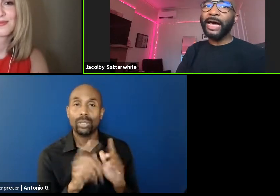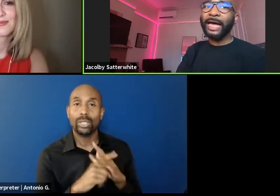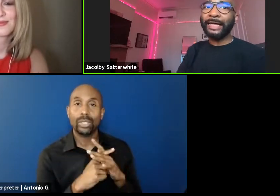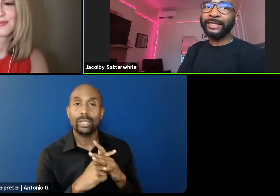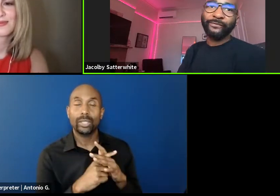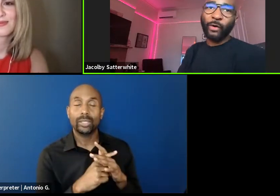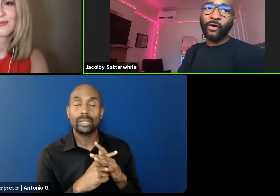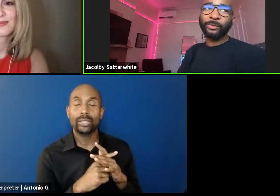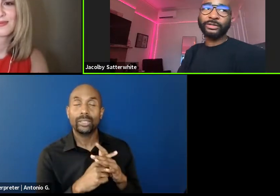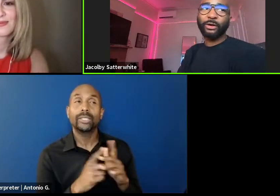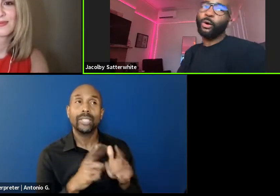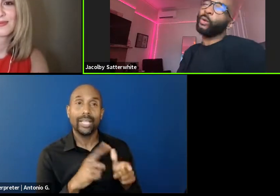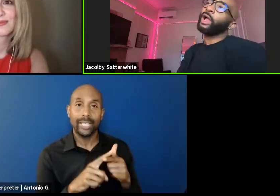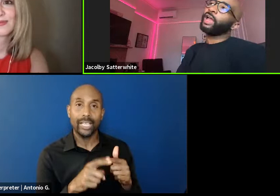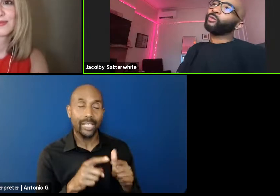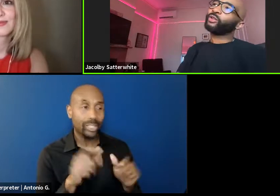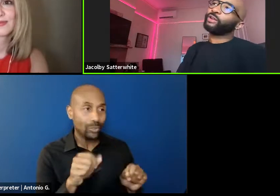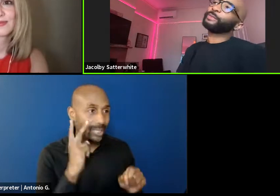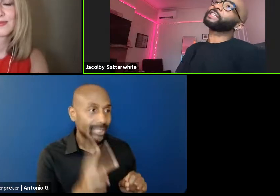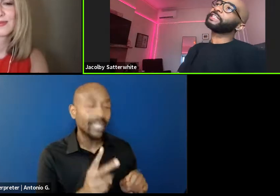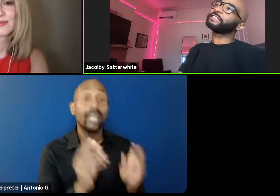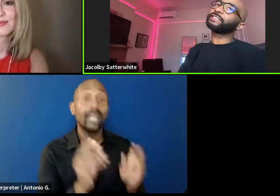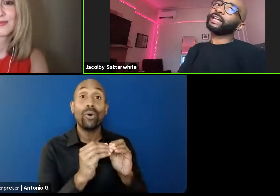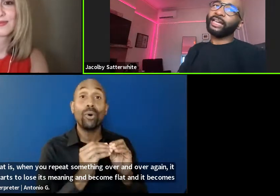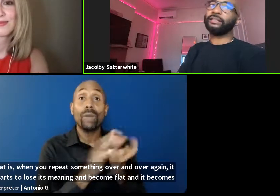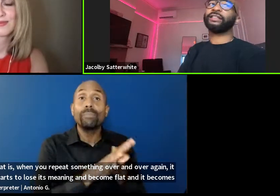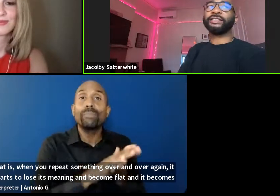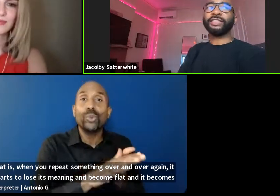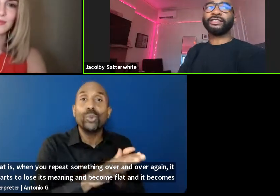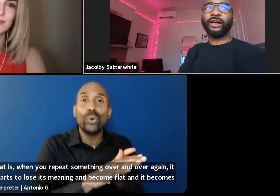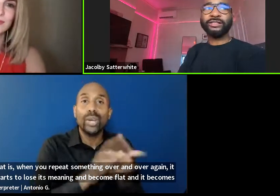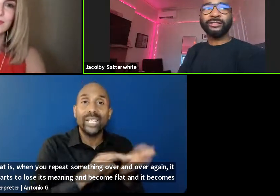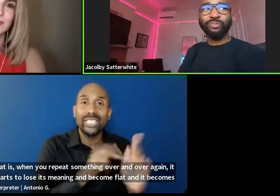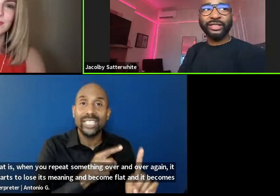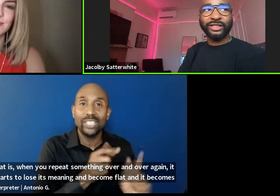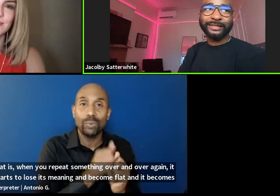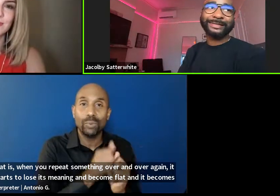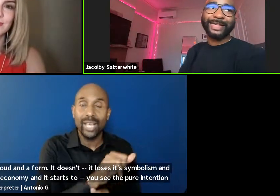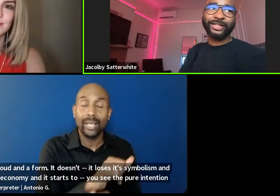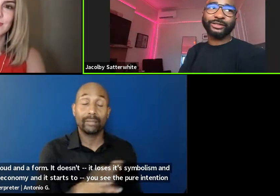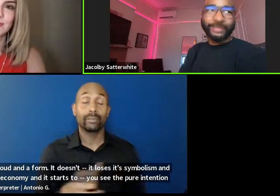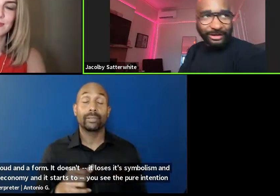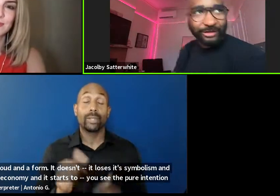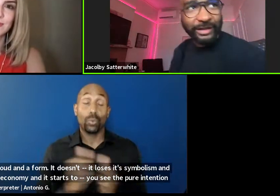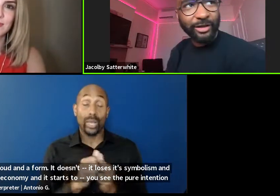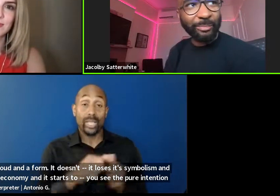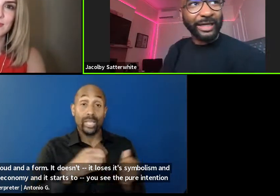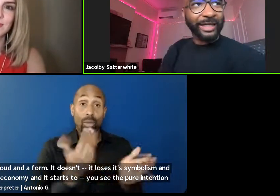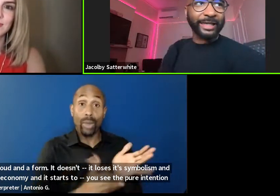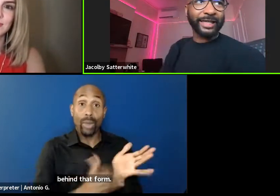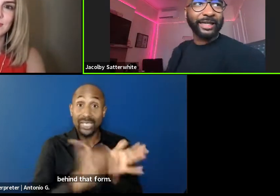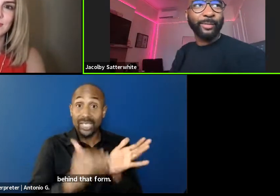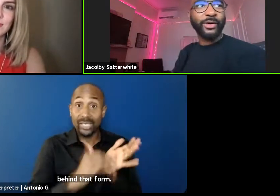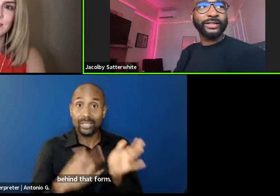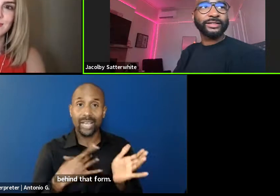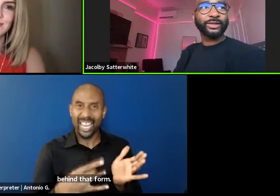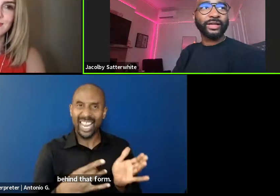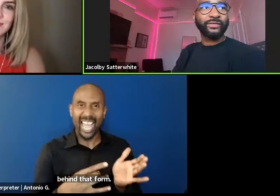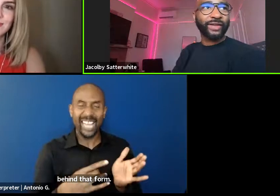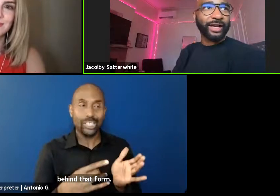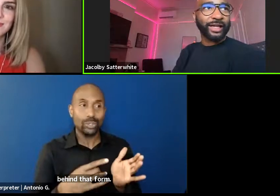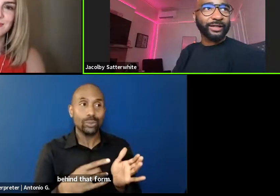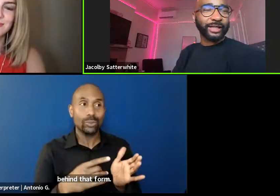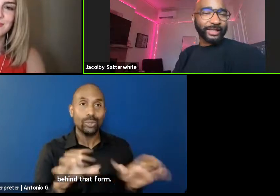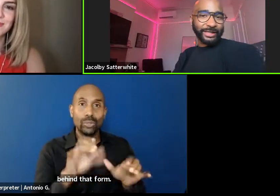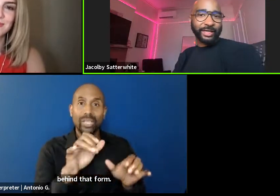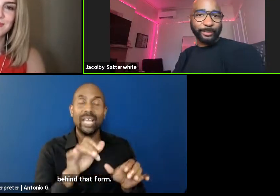intention behind that form. So with repetition, I kind of like to exhaust and beat things down until they don't mean anything anymore. And so I